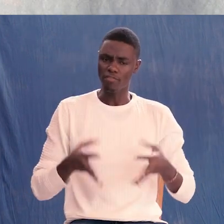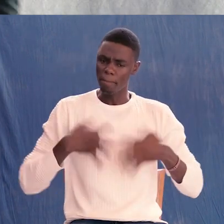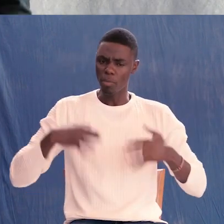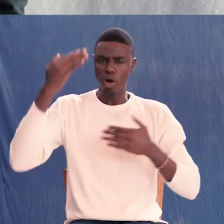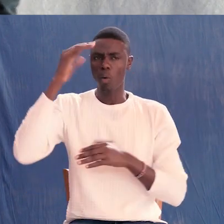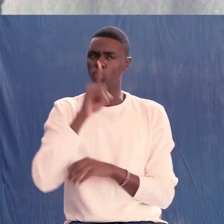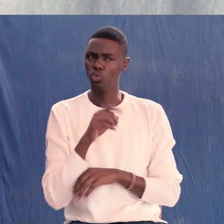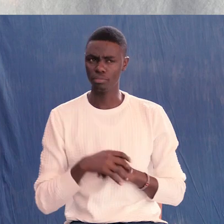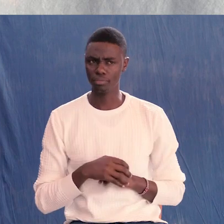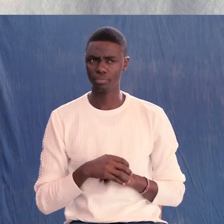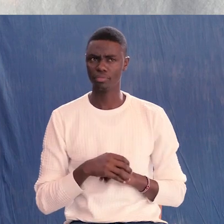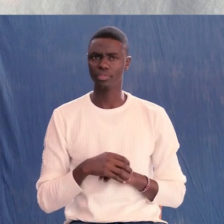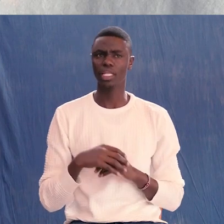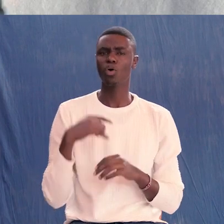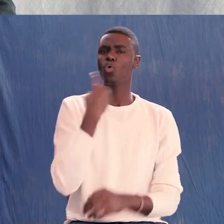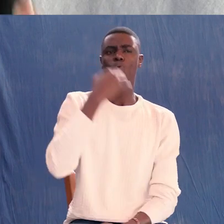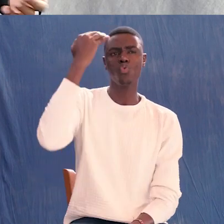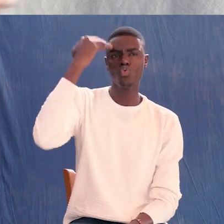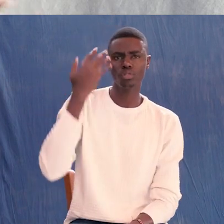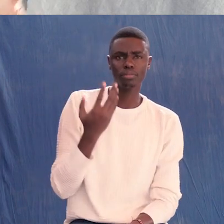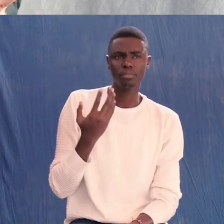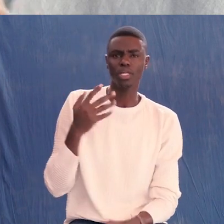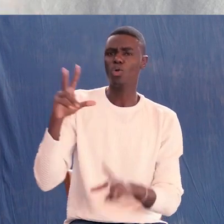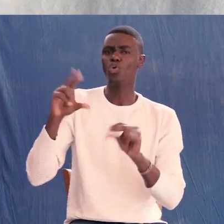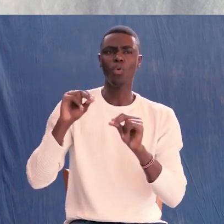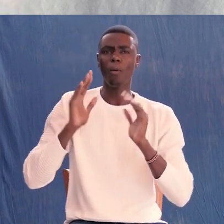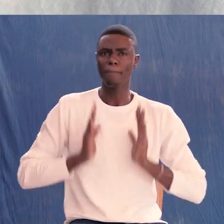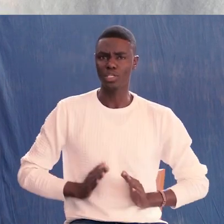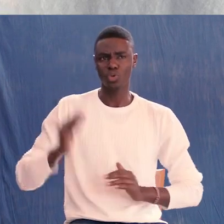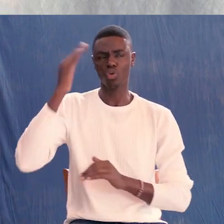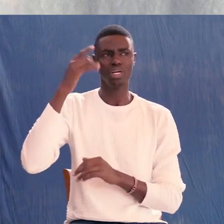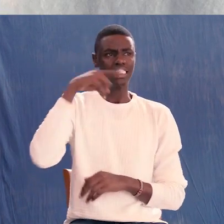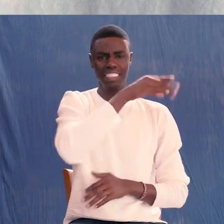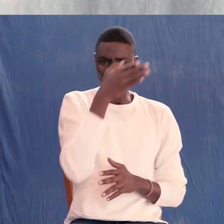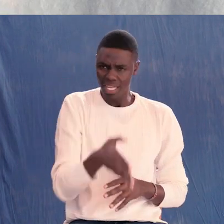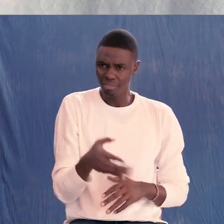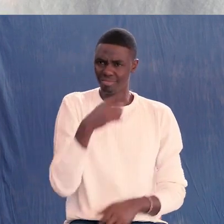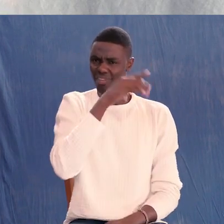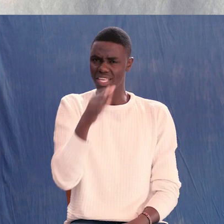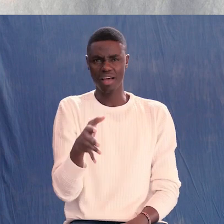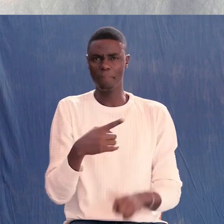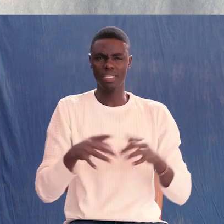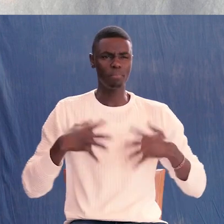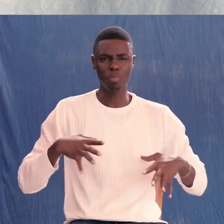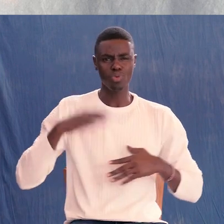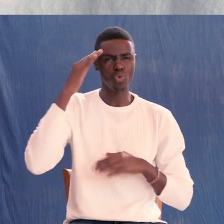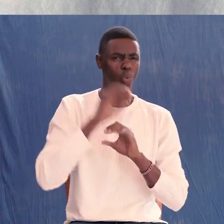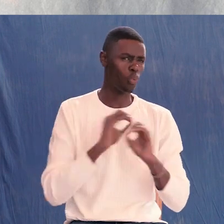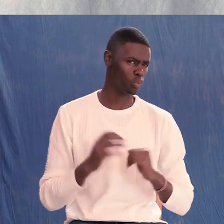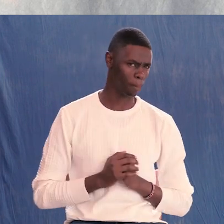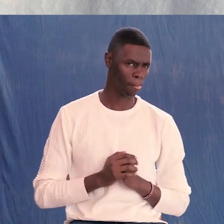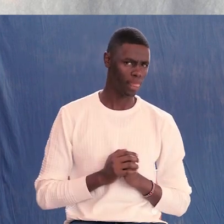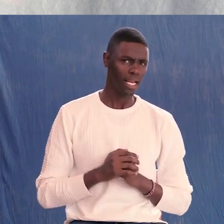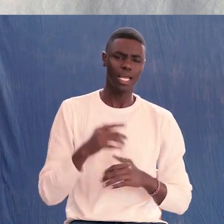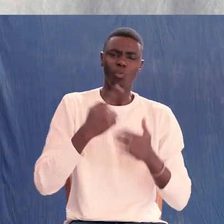it's like, who knows? Nobody knows him, he's kind of here, she's kind of here, but we actually don't know